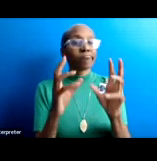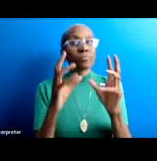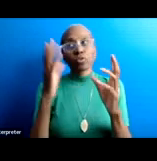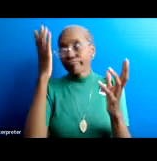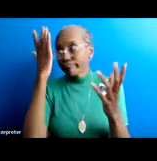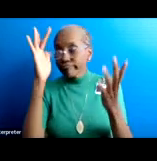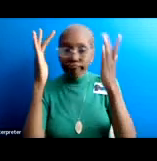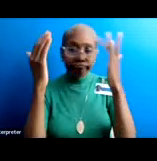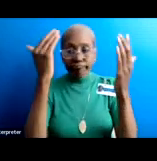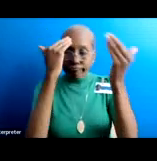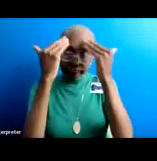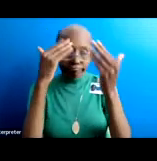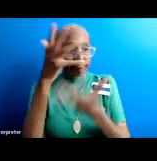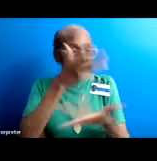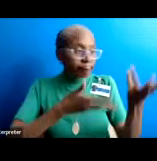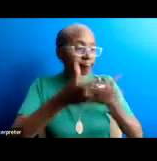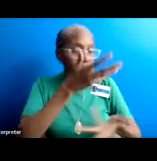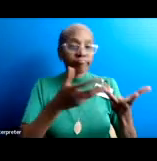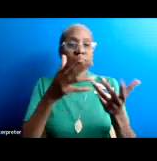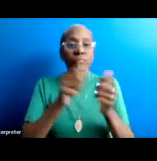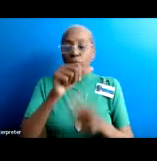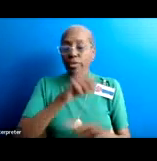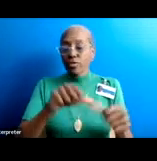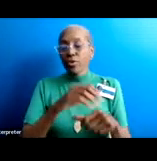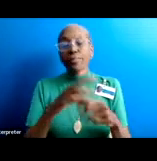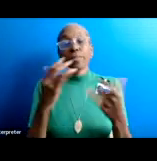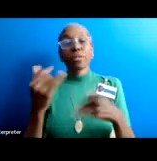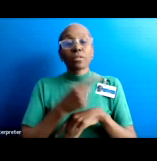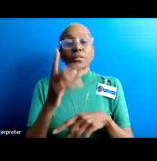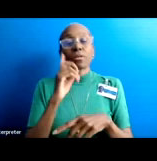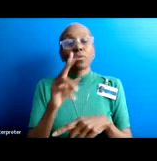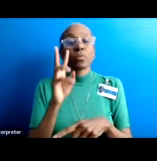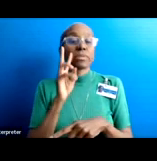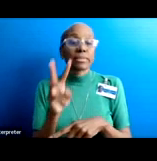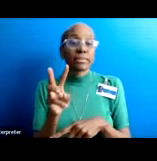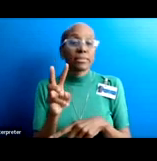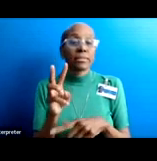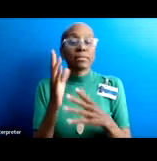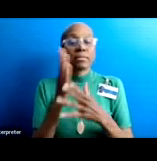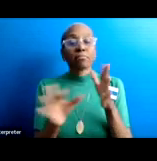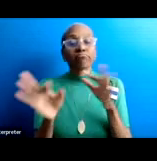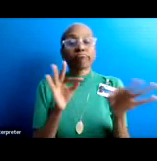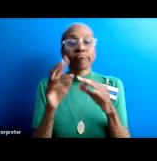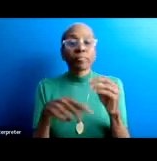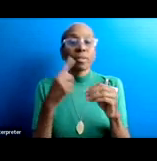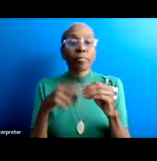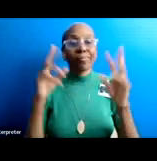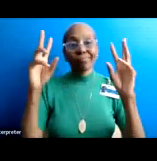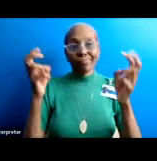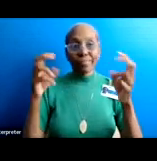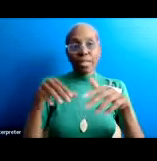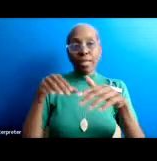knowledge with each other. So today you're going to get some instruction on accessible